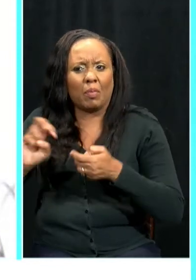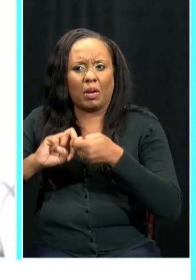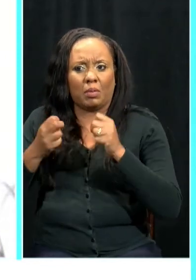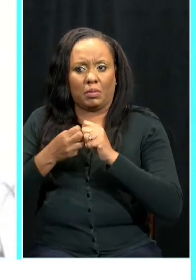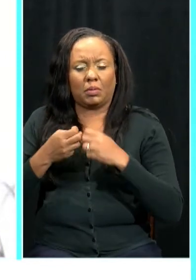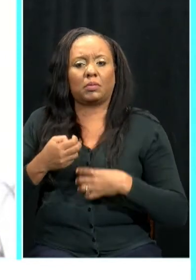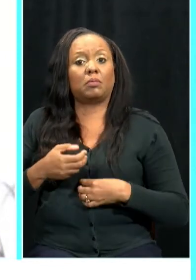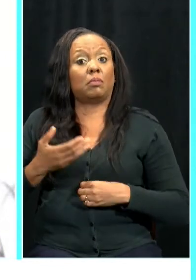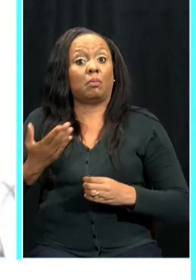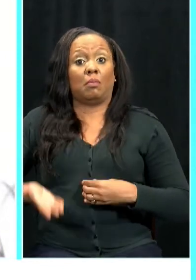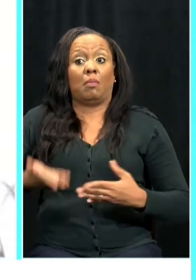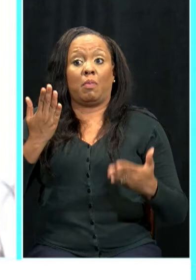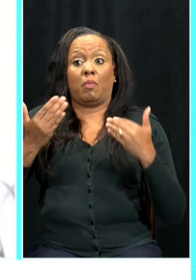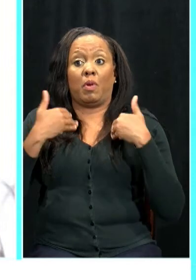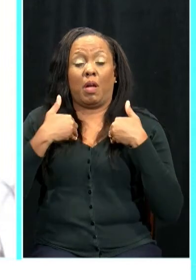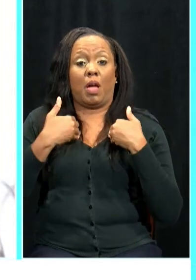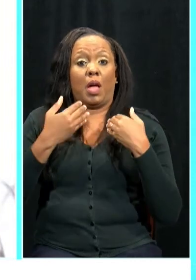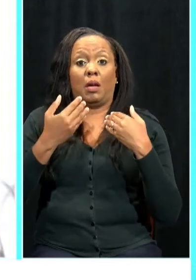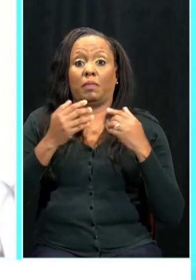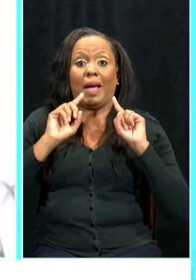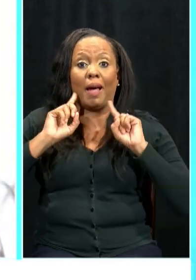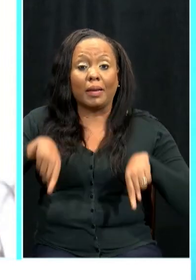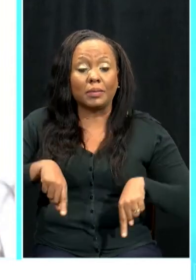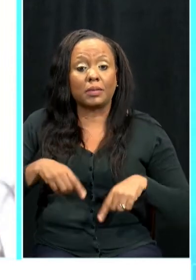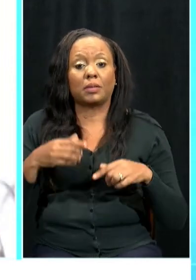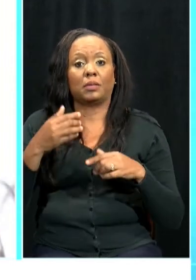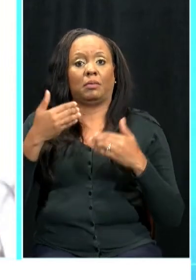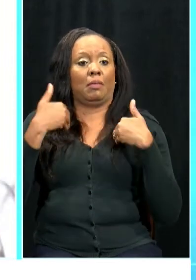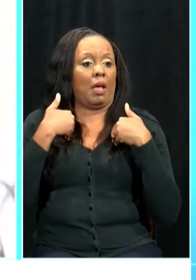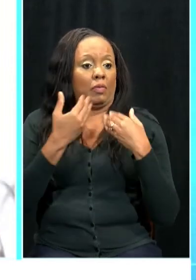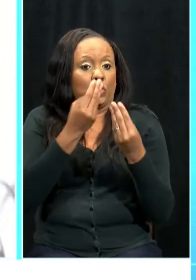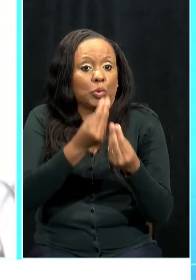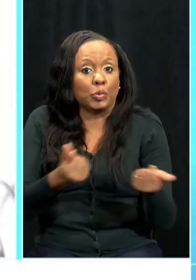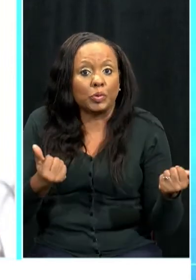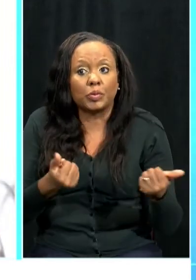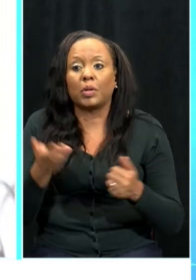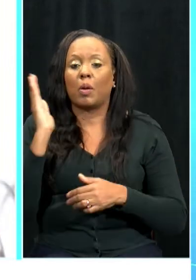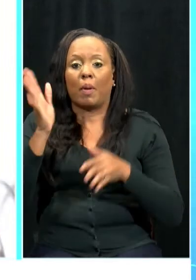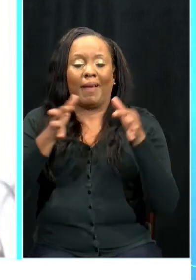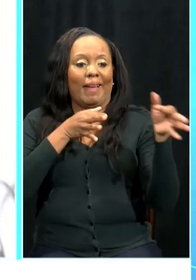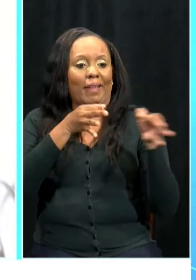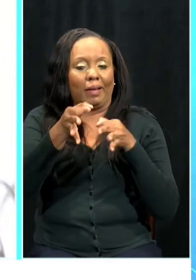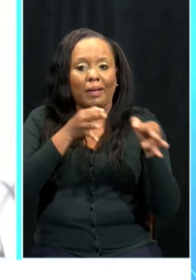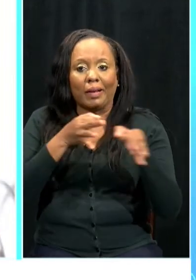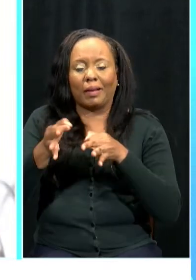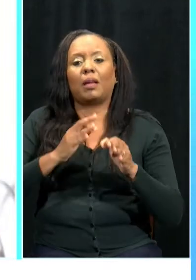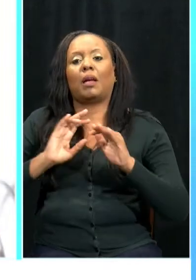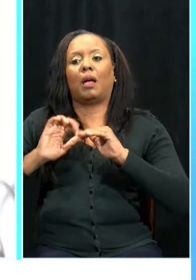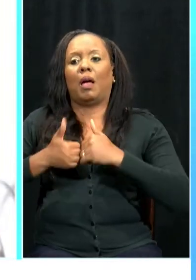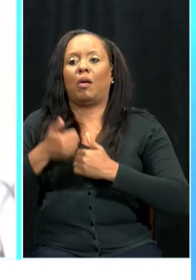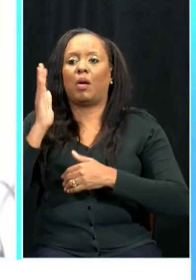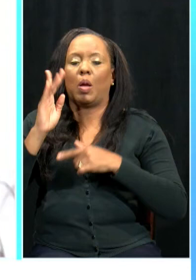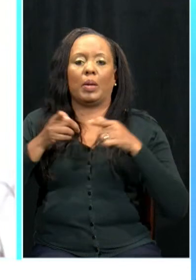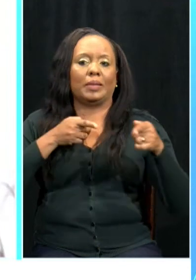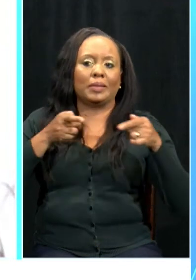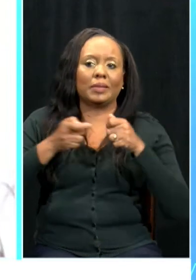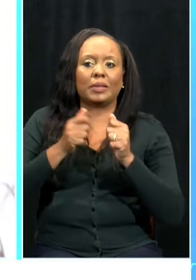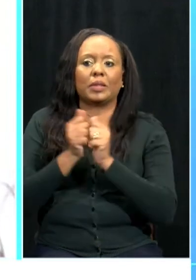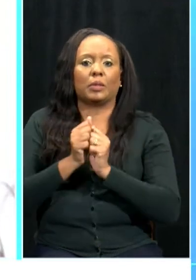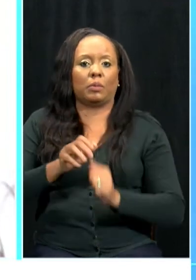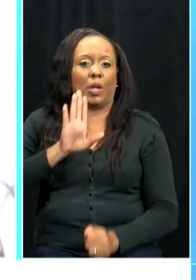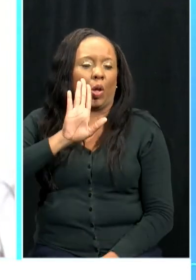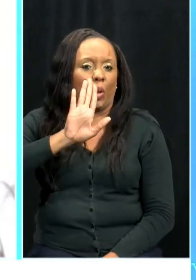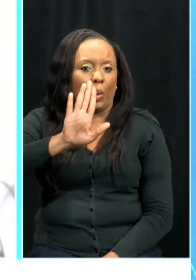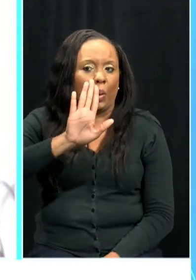answers, solutions that we are going to address. And we are going to explain to you how we are going to address your